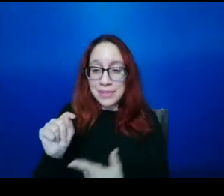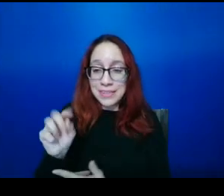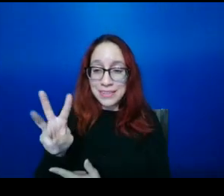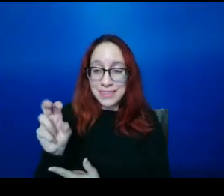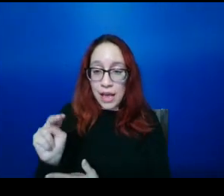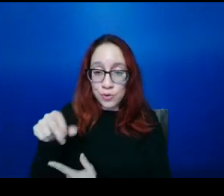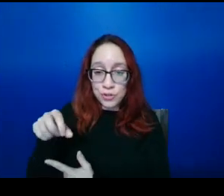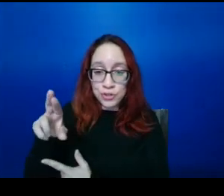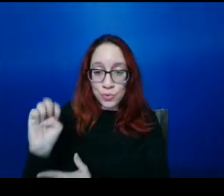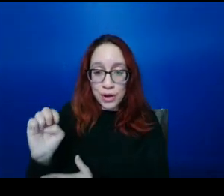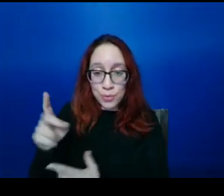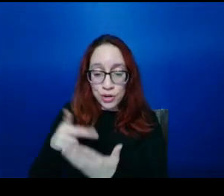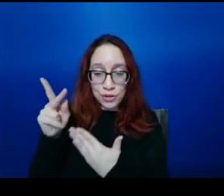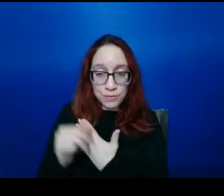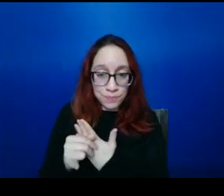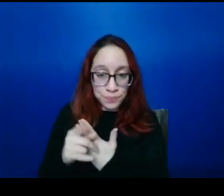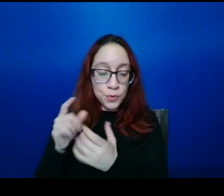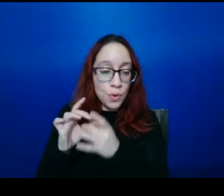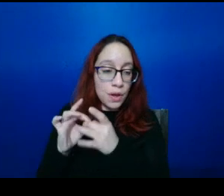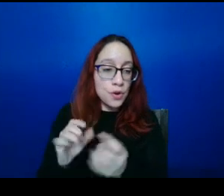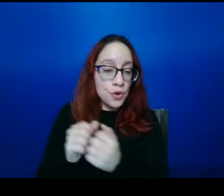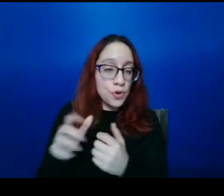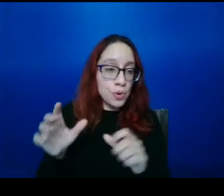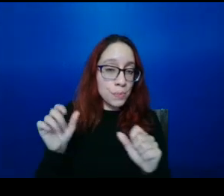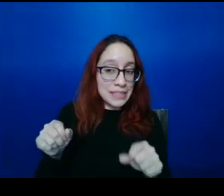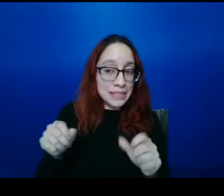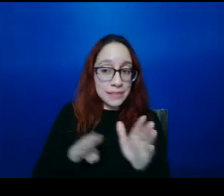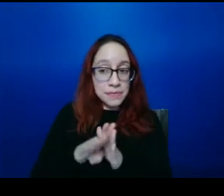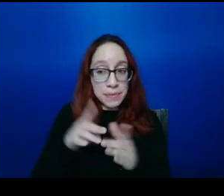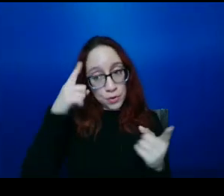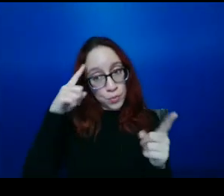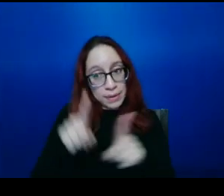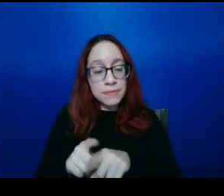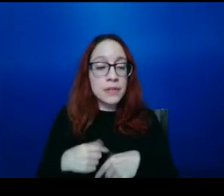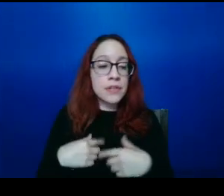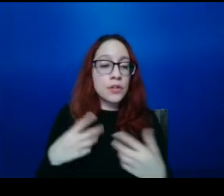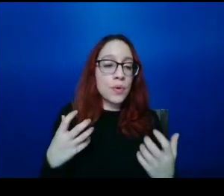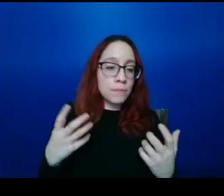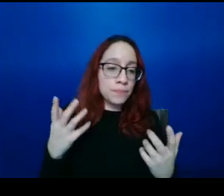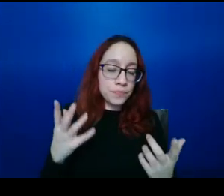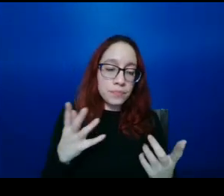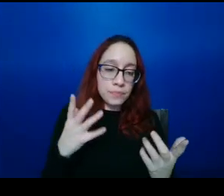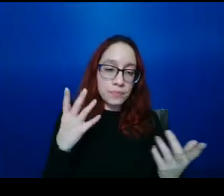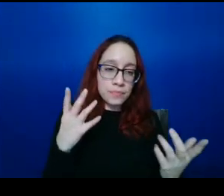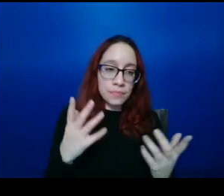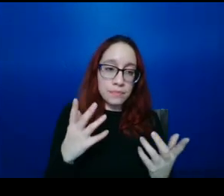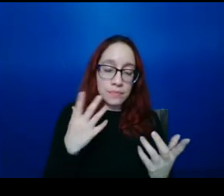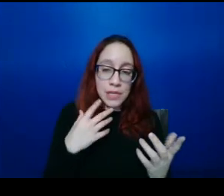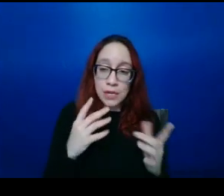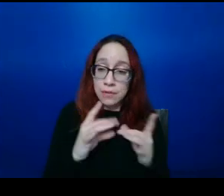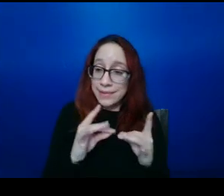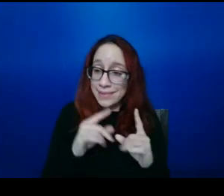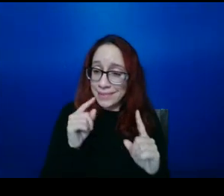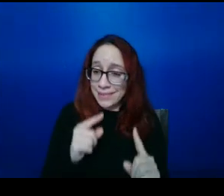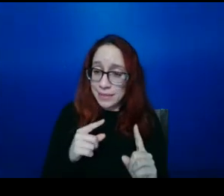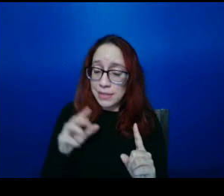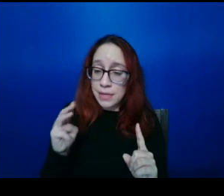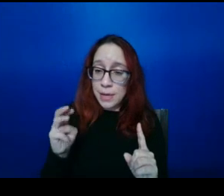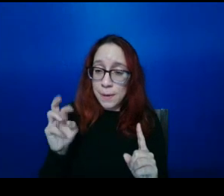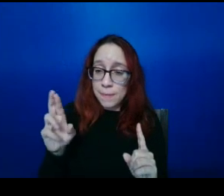and particularly with regard to a potential development agreement. So I'm here tonight really to just kind of highlight a few of the points that Mr. Baird